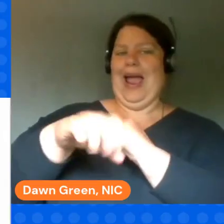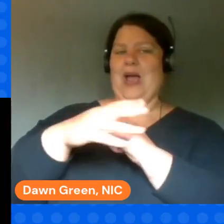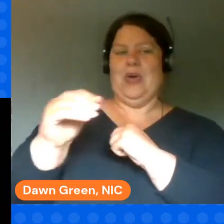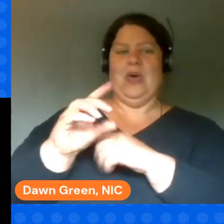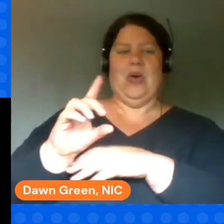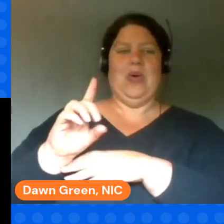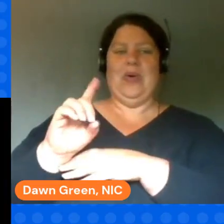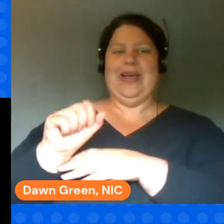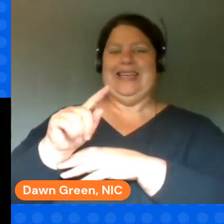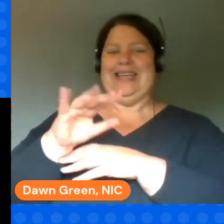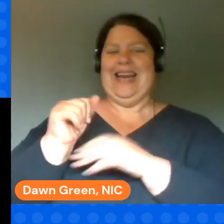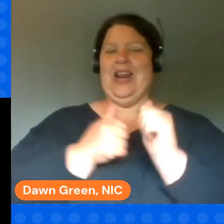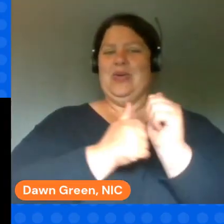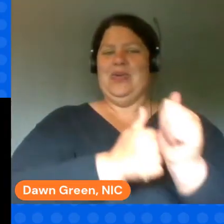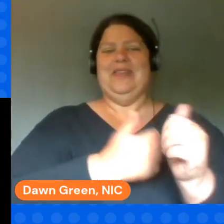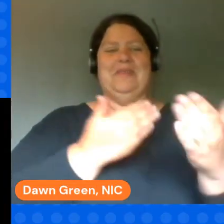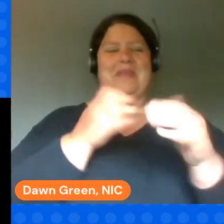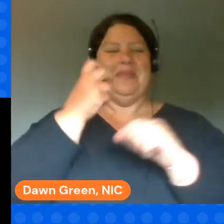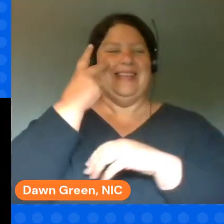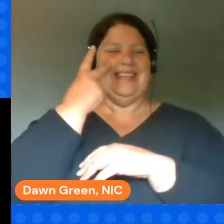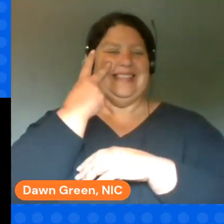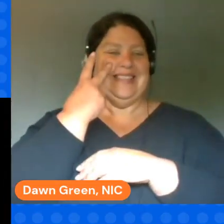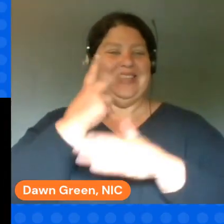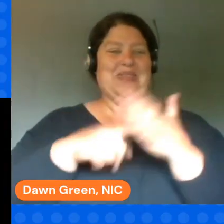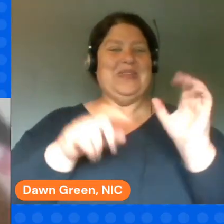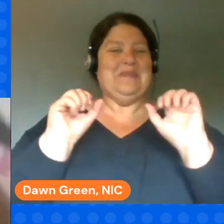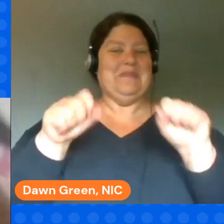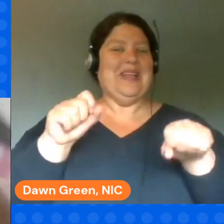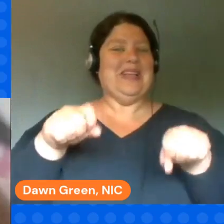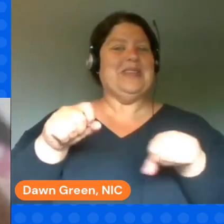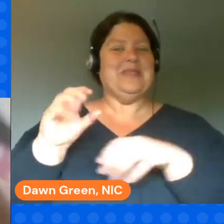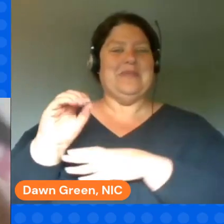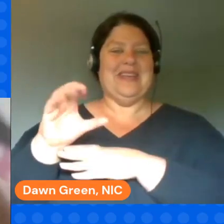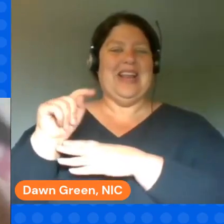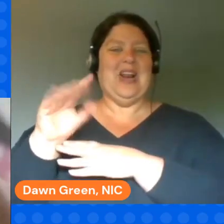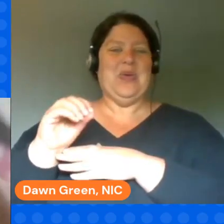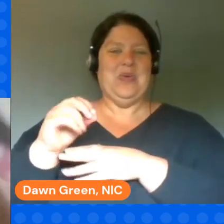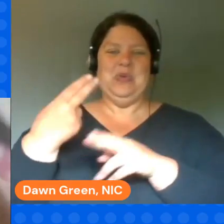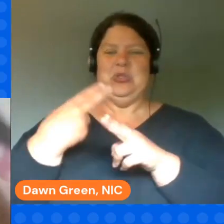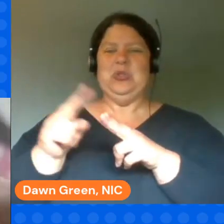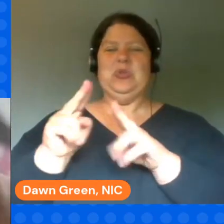can see a little bit of what's possible with OctoStudio. So here's a short video.